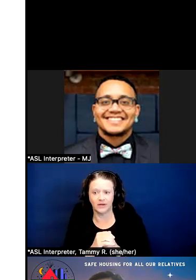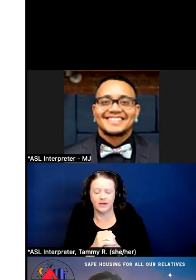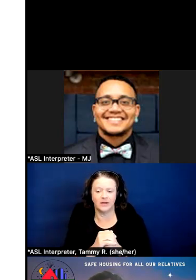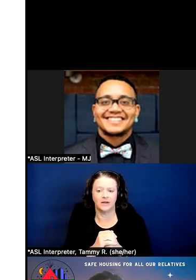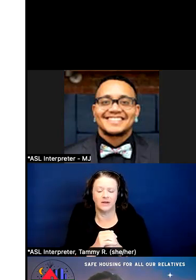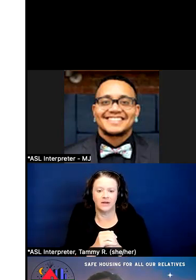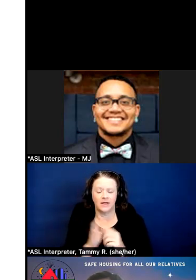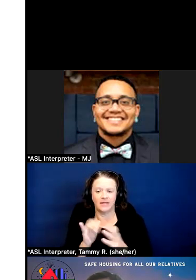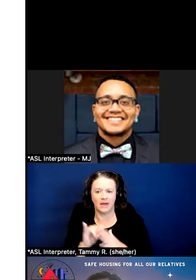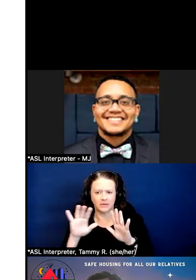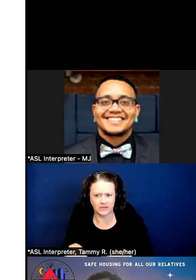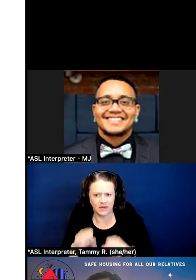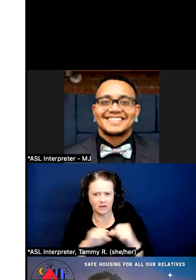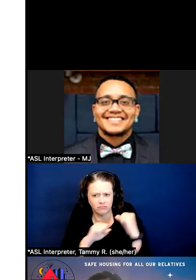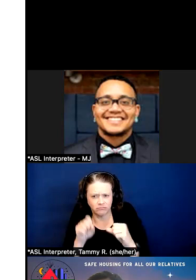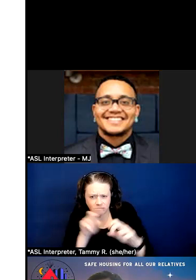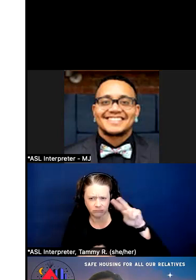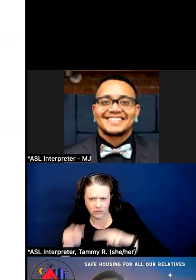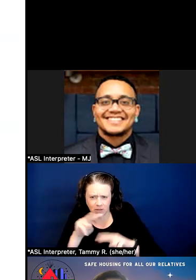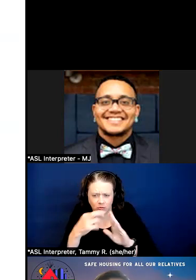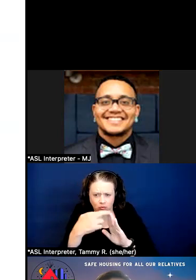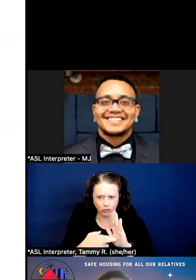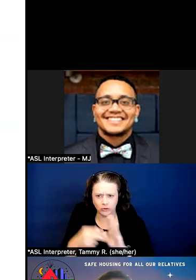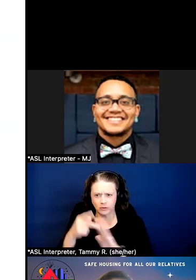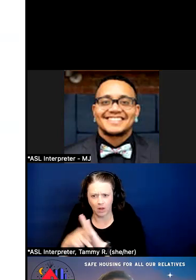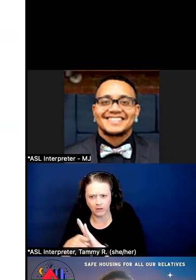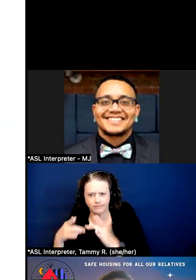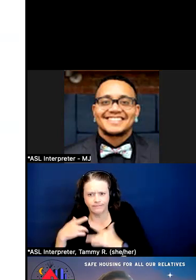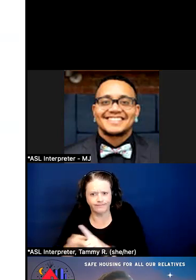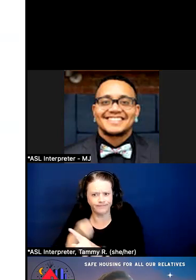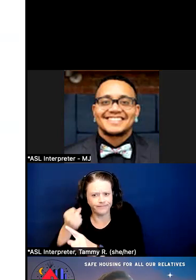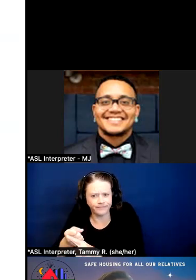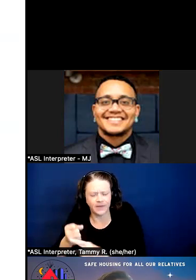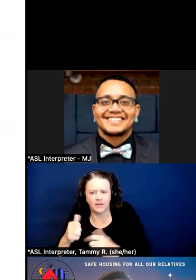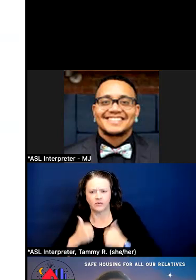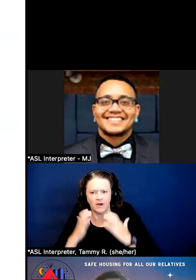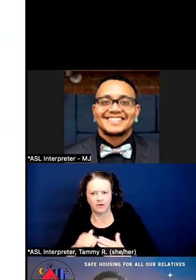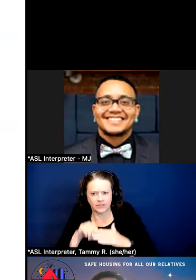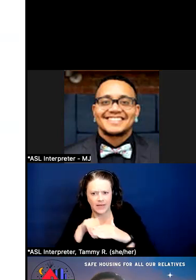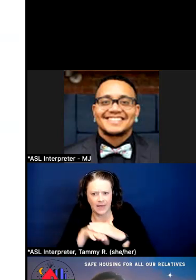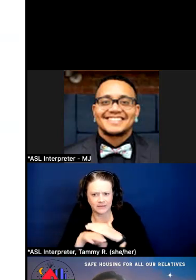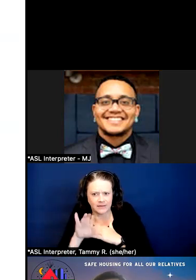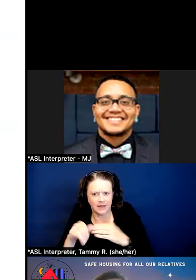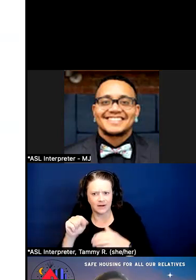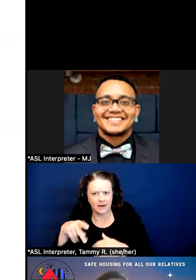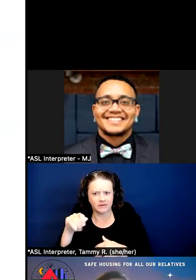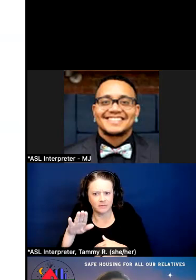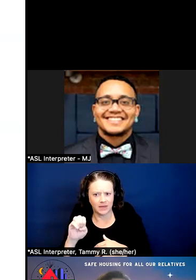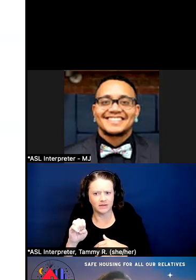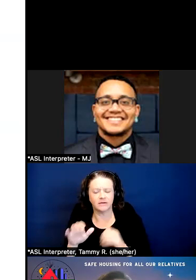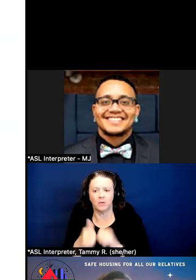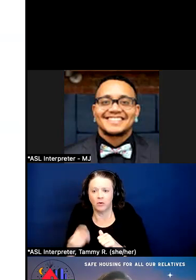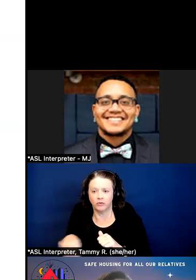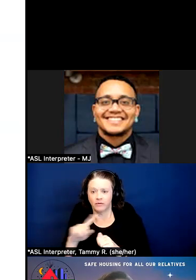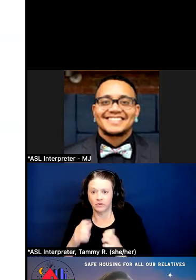of strong look, right, at the rules and policies that impacted survivors who were accessing the space. Most of the survivors that we